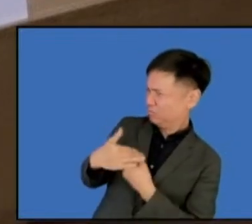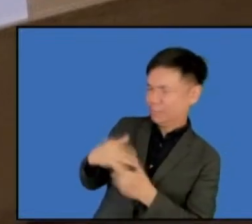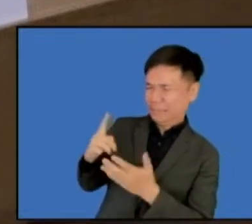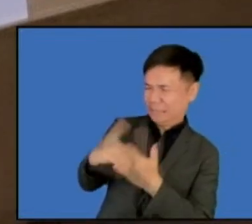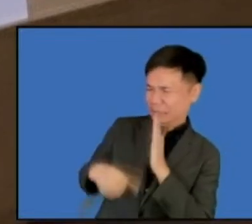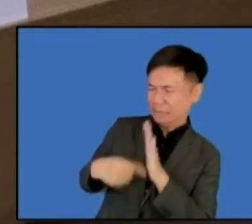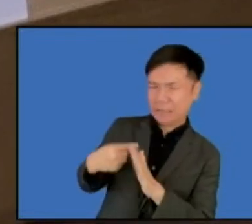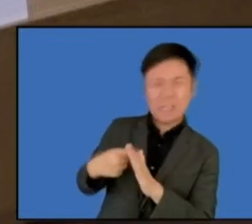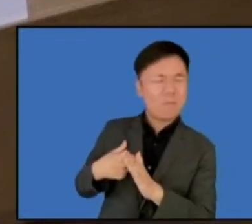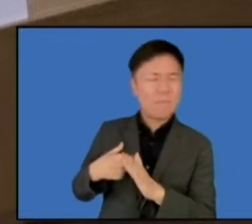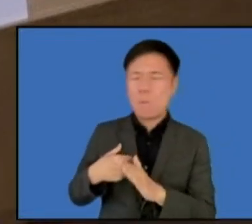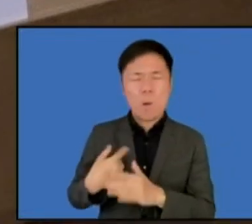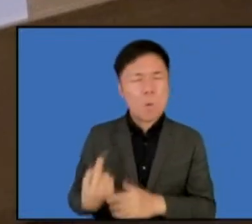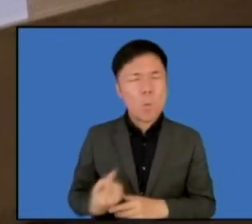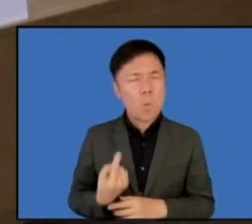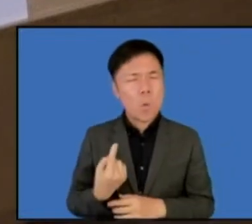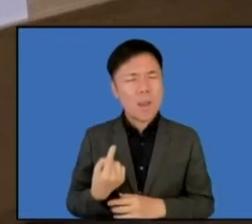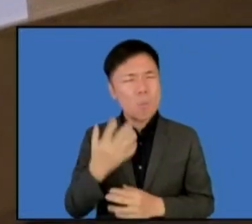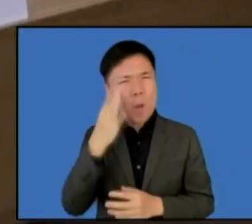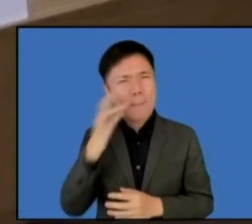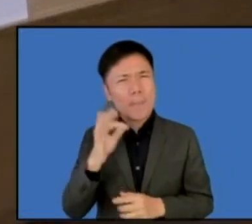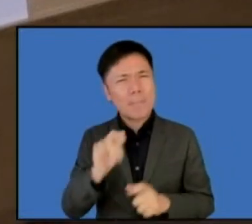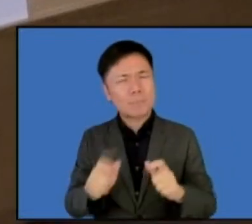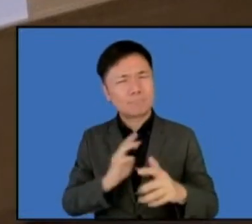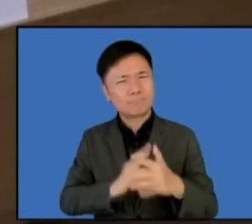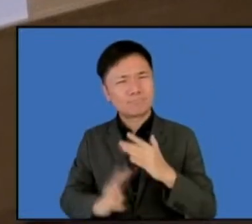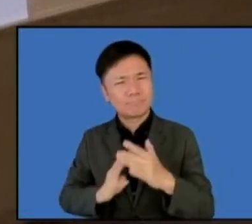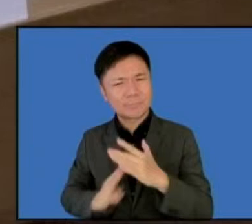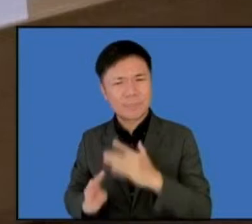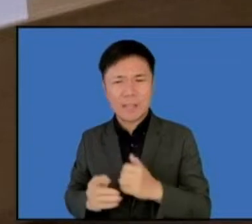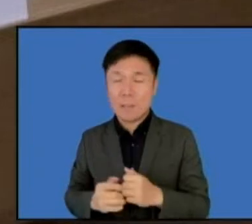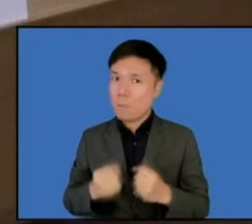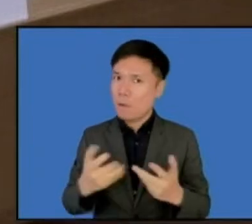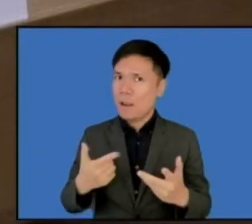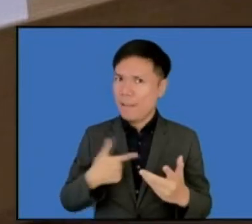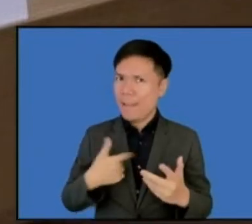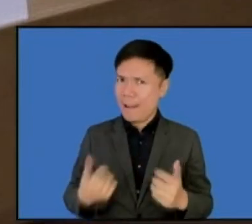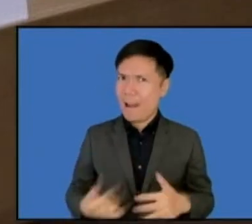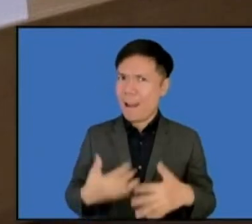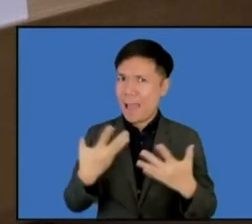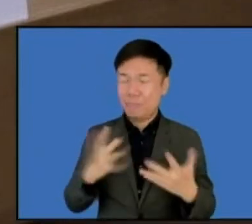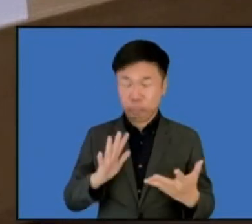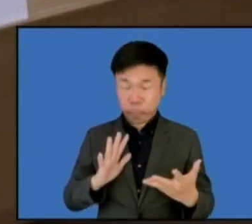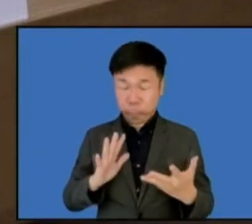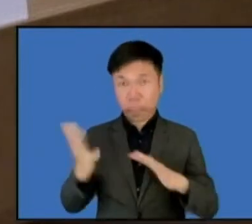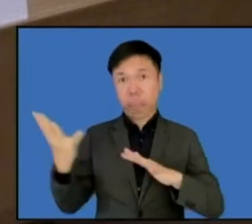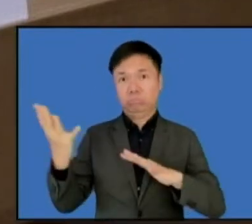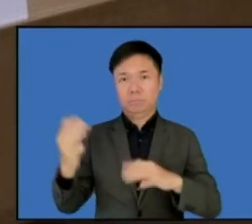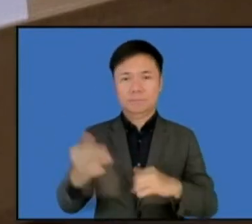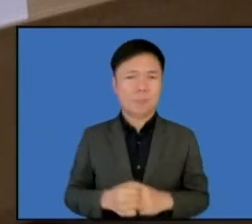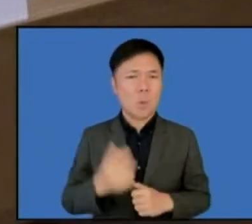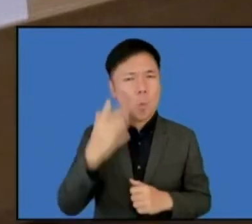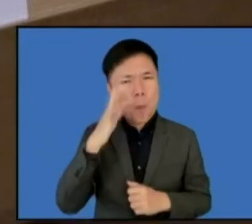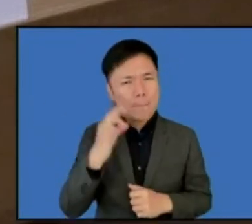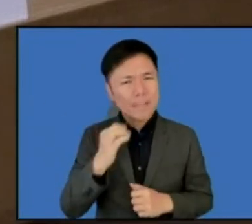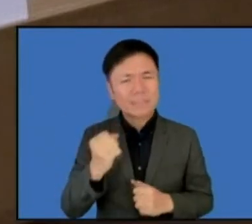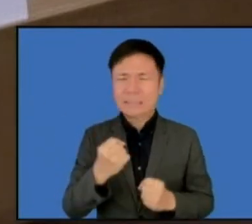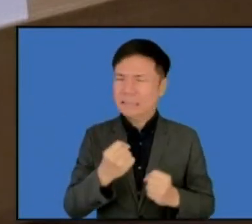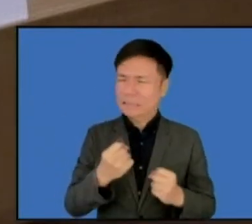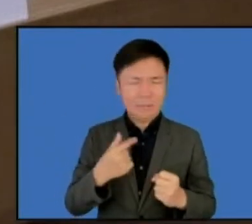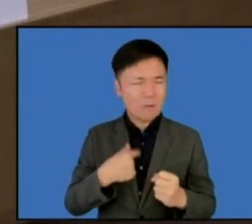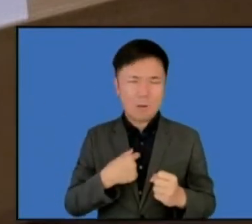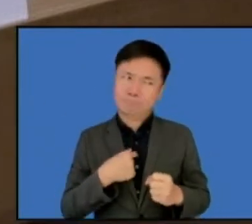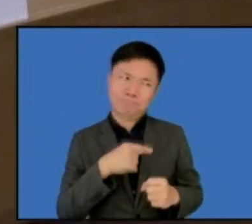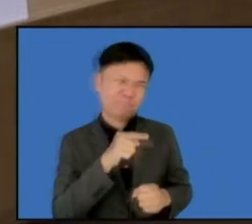is not only one of the root causes of migration, but it also impacts their lives throughout their journey. Harmful narratives not only affect the human rights of